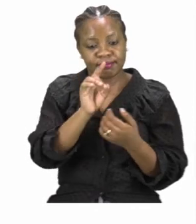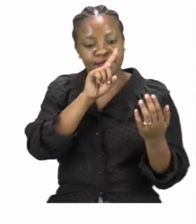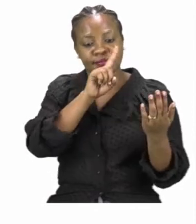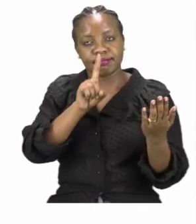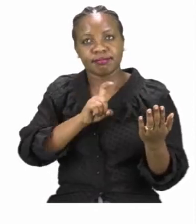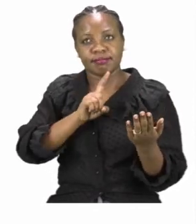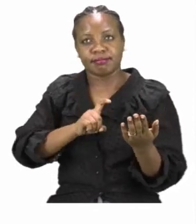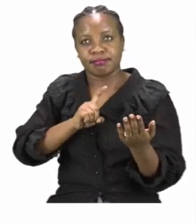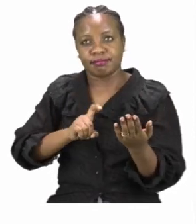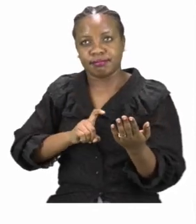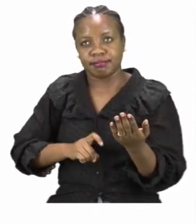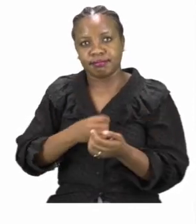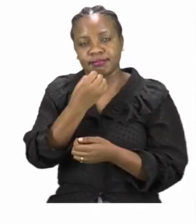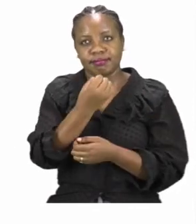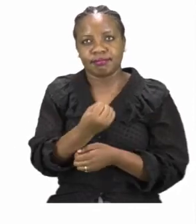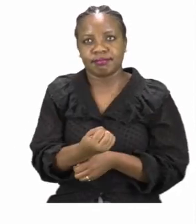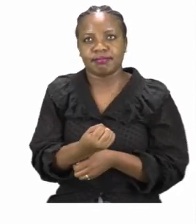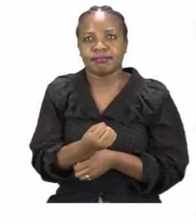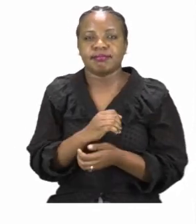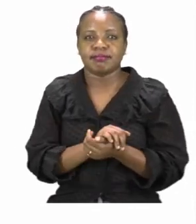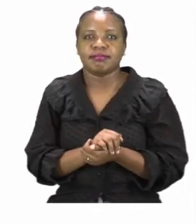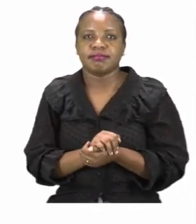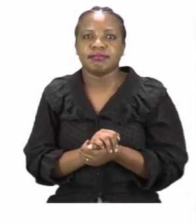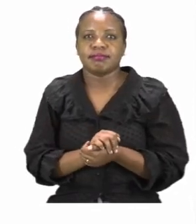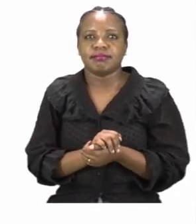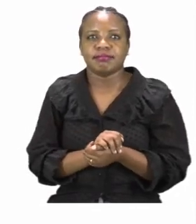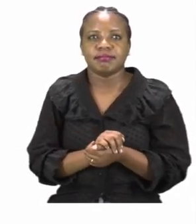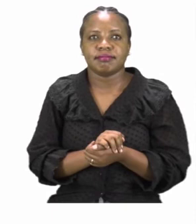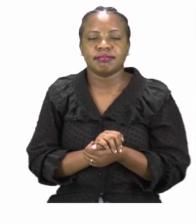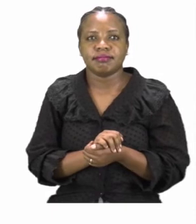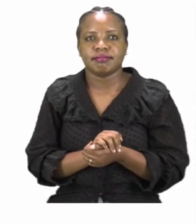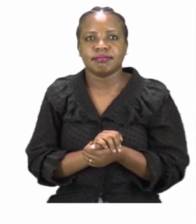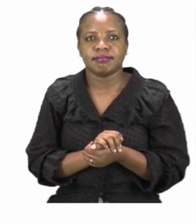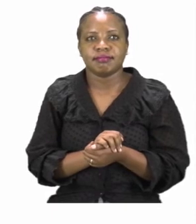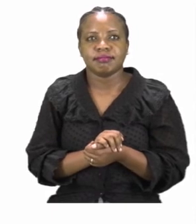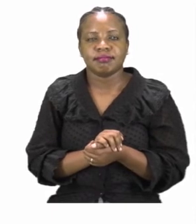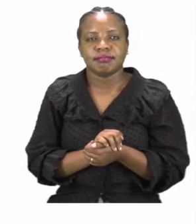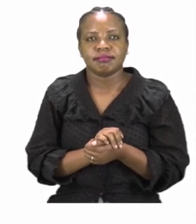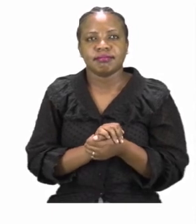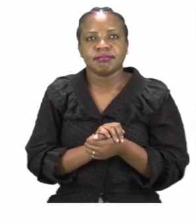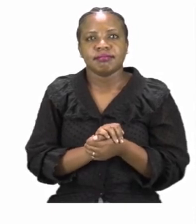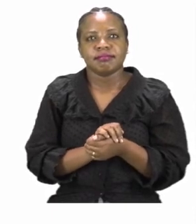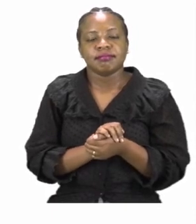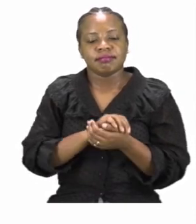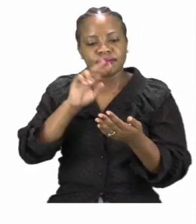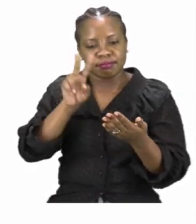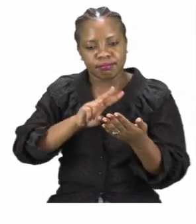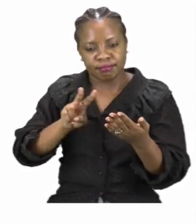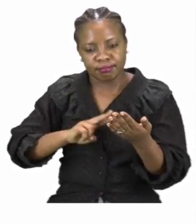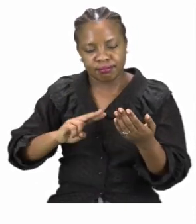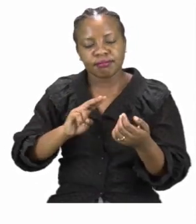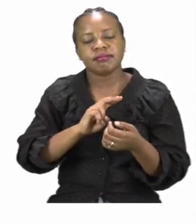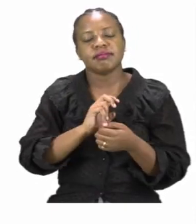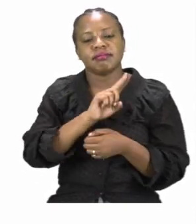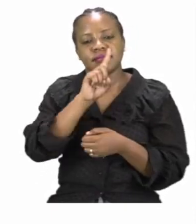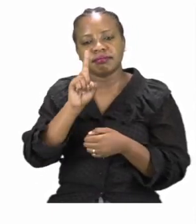passage. We are going to read each question 2 times, and then we will read the comprehension